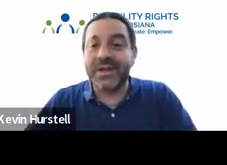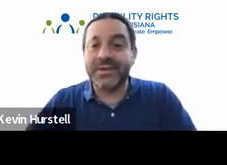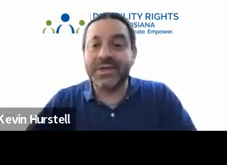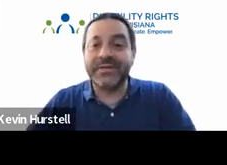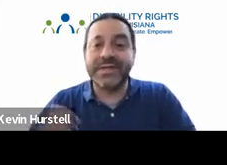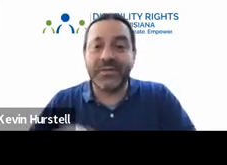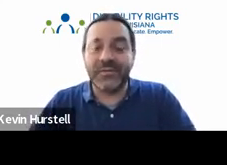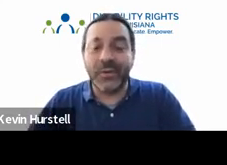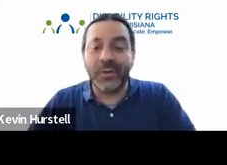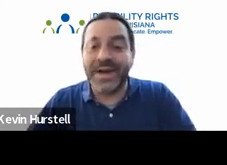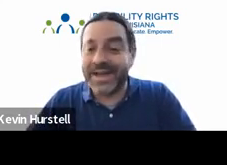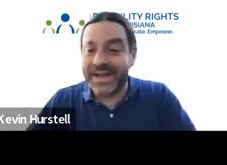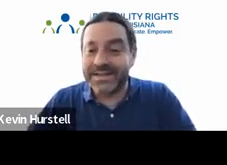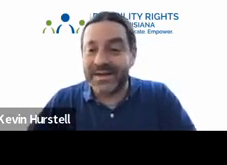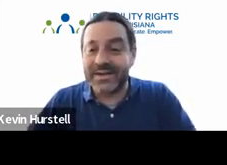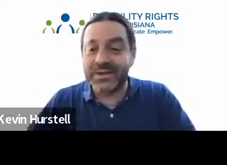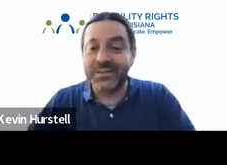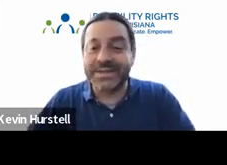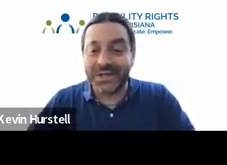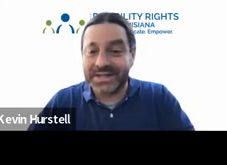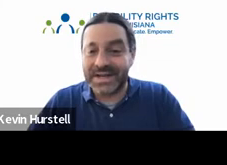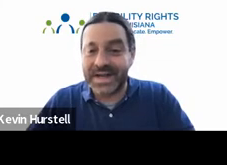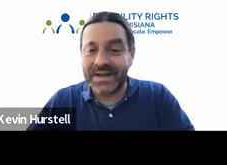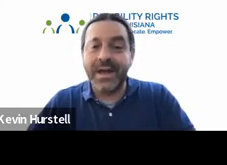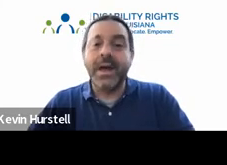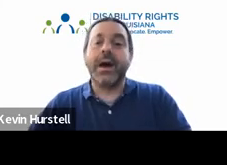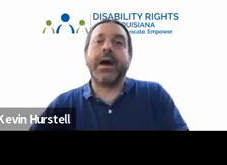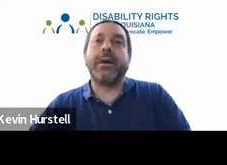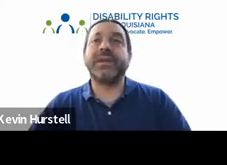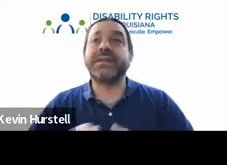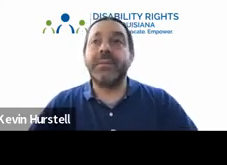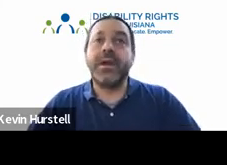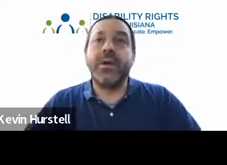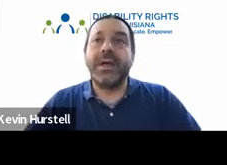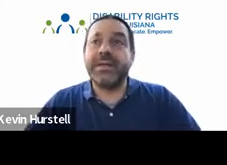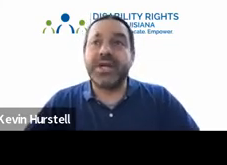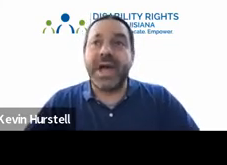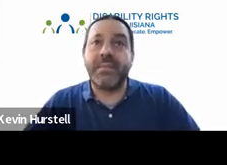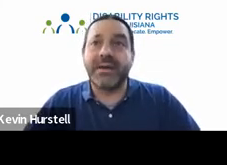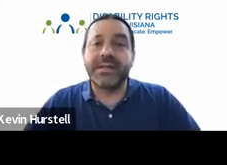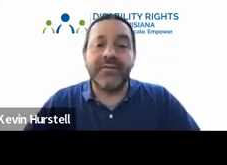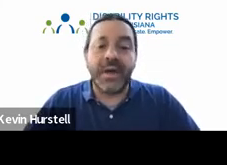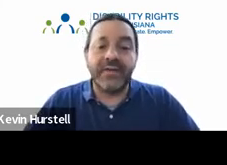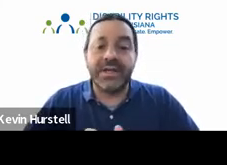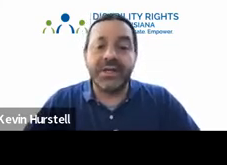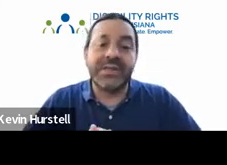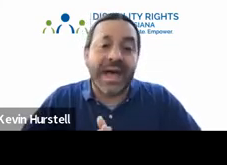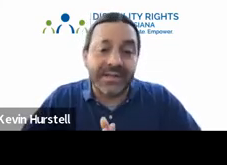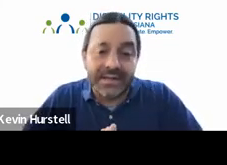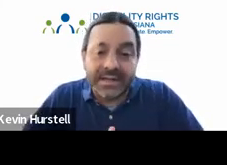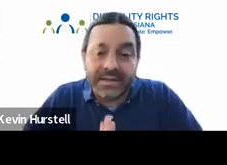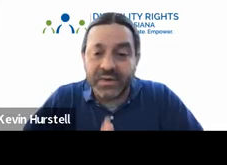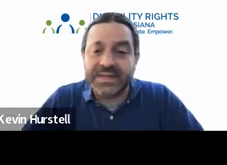Sign Language Services, for providing ASL interpretation today. Please let me know in the chat box if you have any